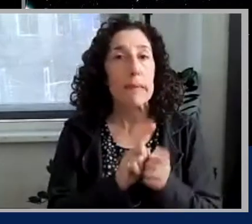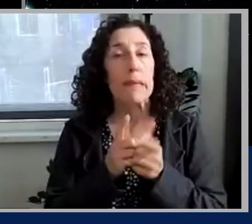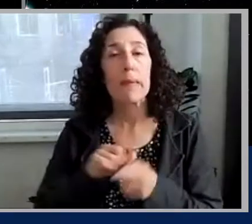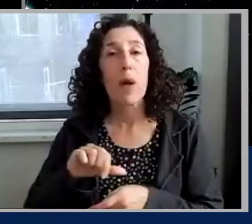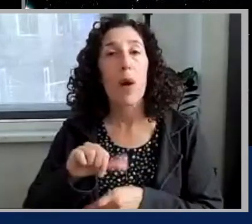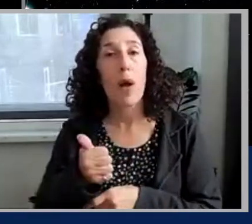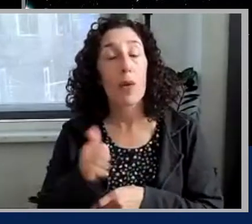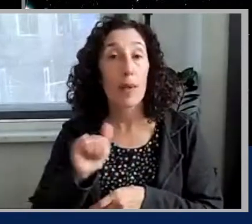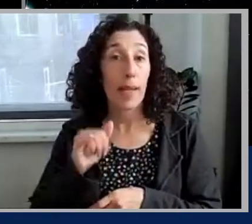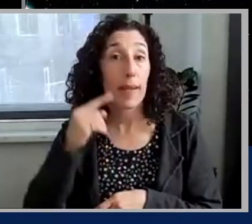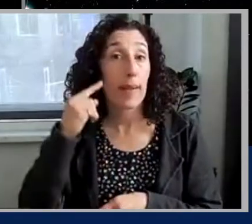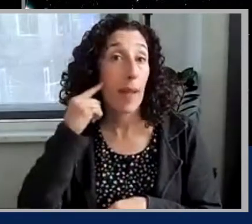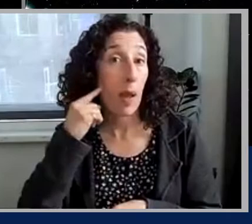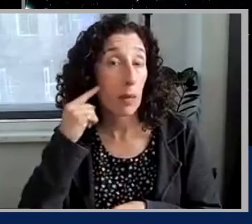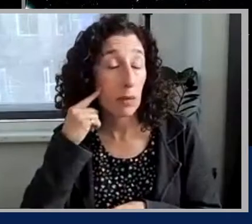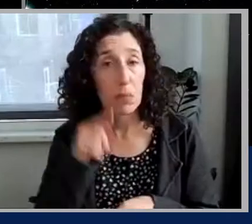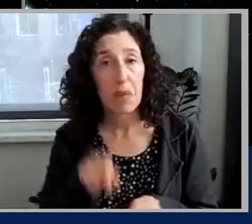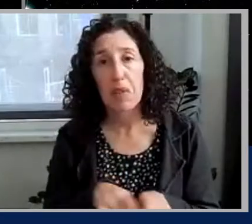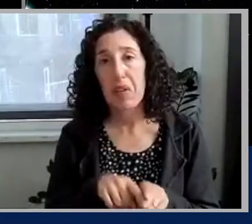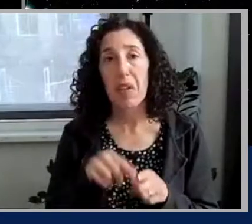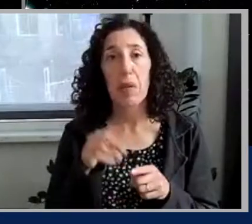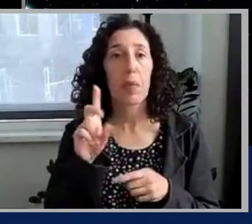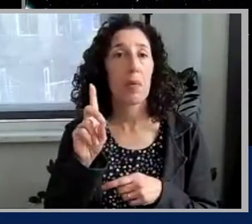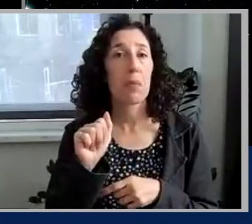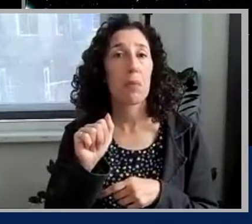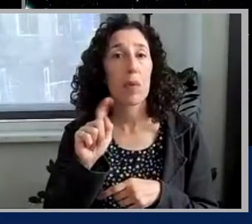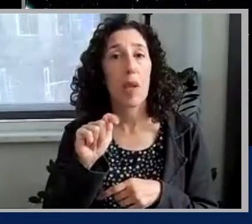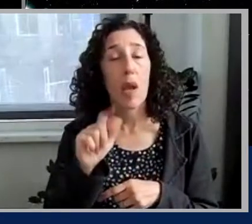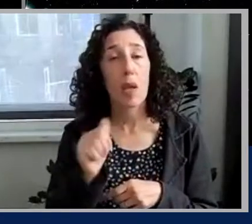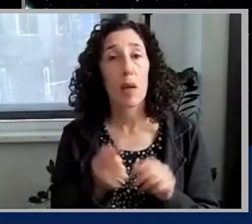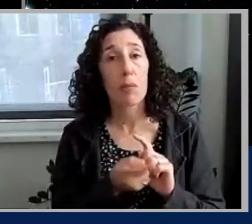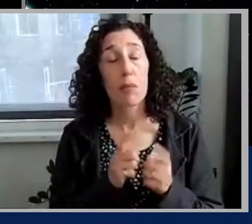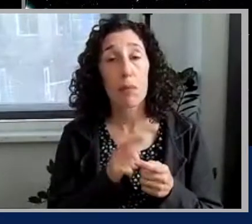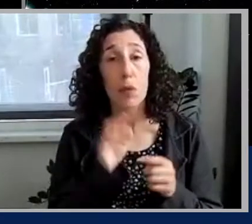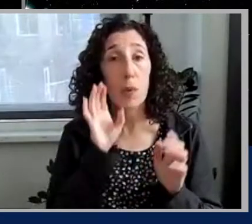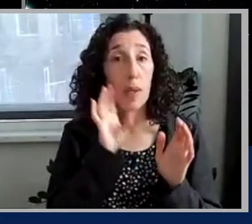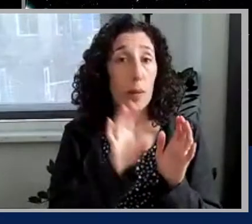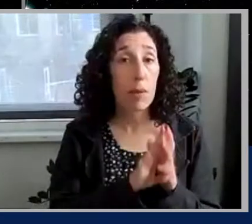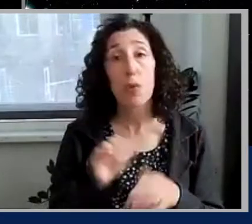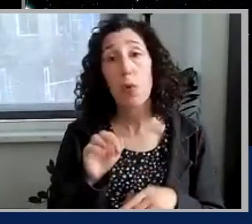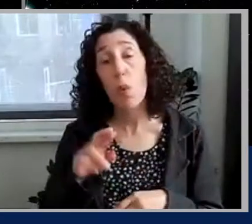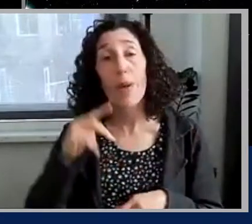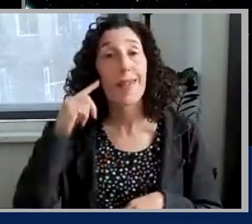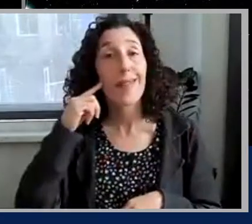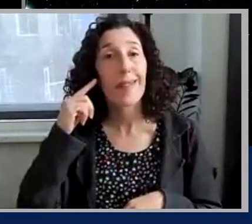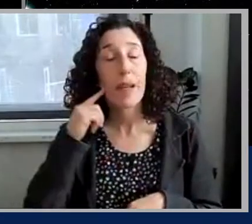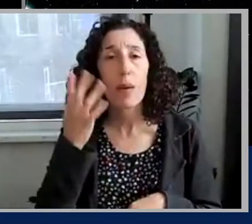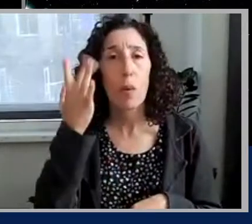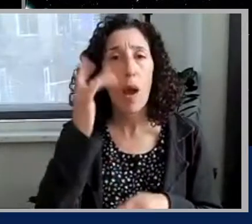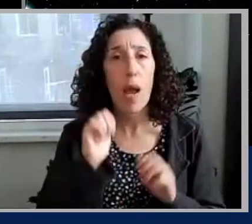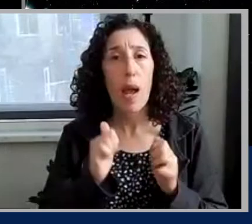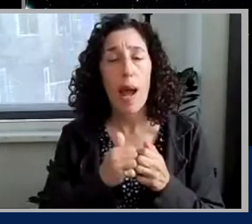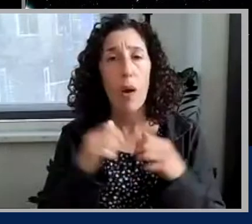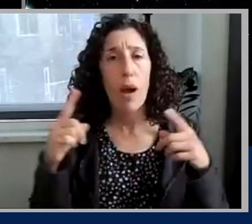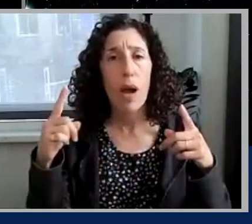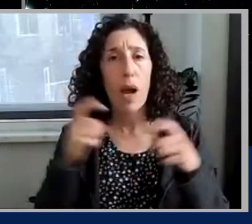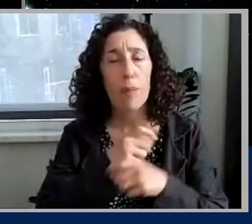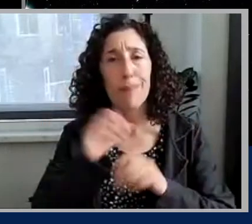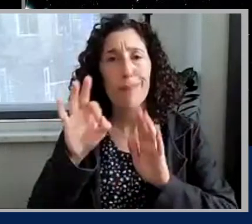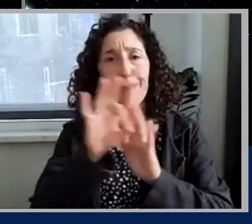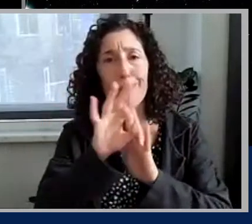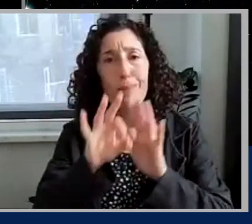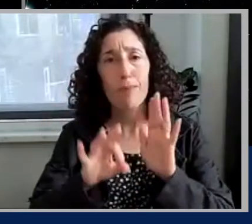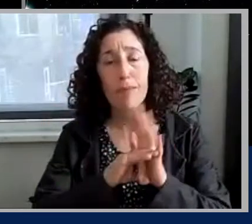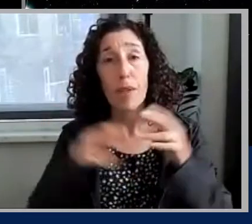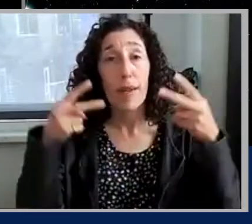sound. So each pixel in the image is mathematically mapped into a sound bed. And so in